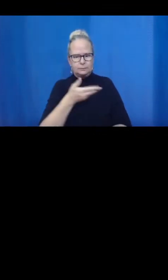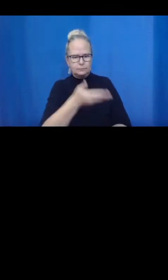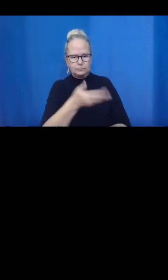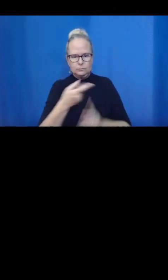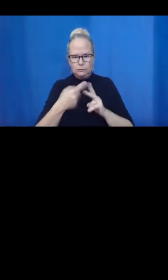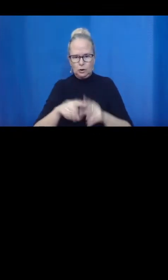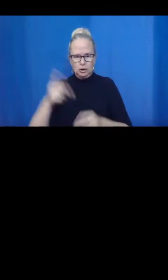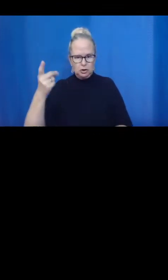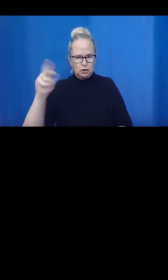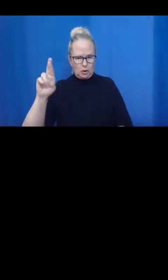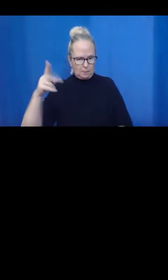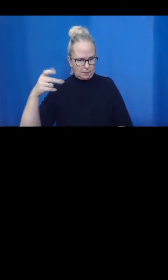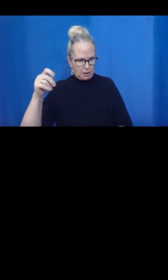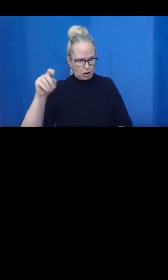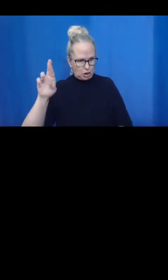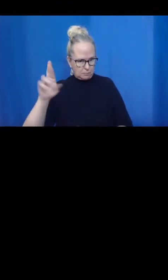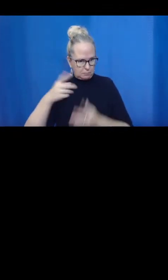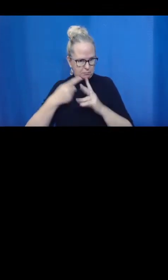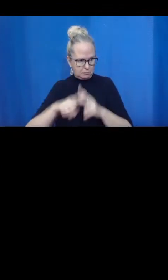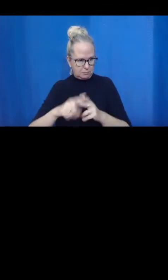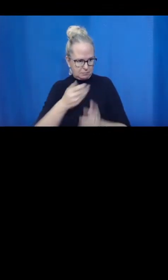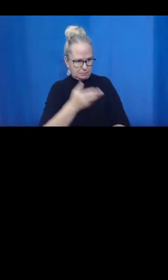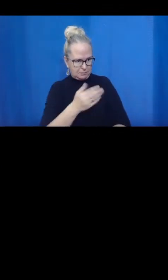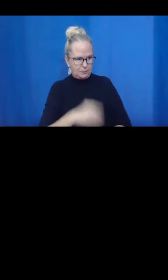with leukemia and lymphoma.